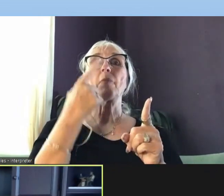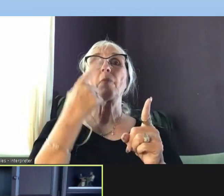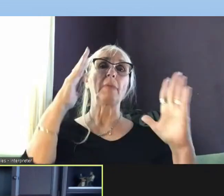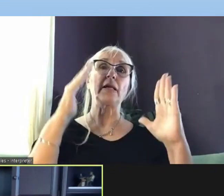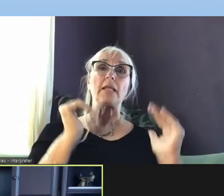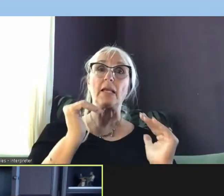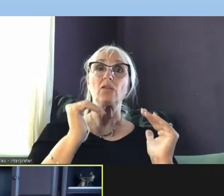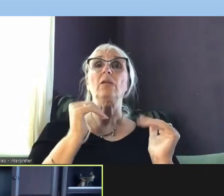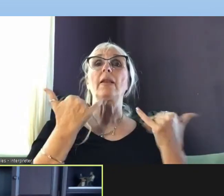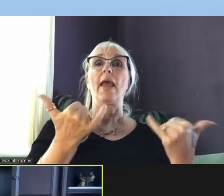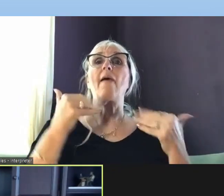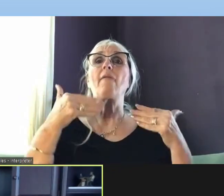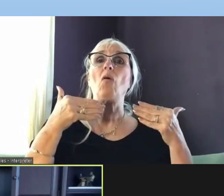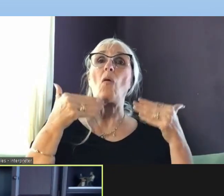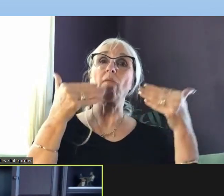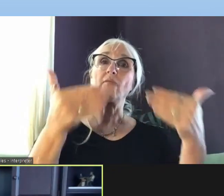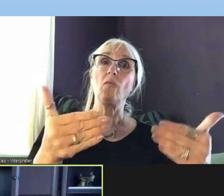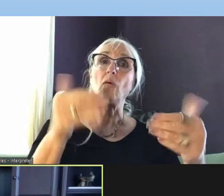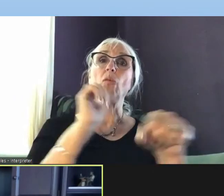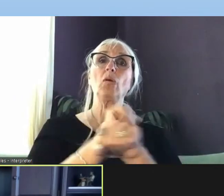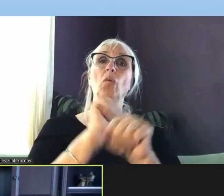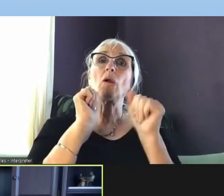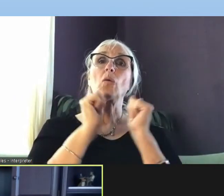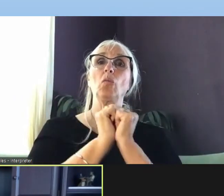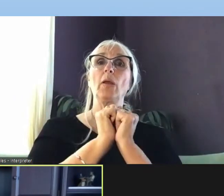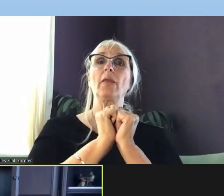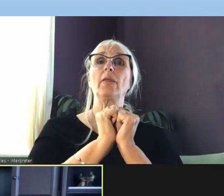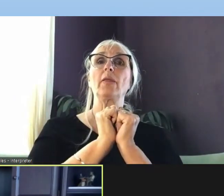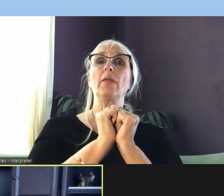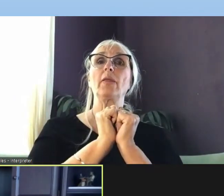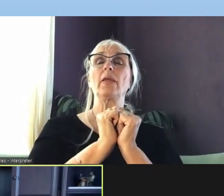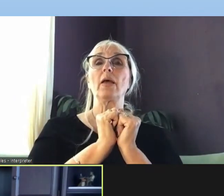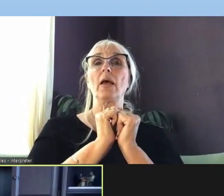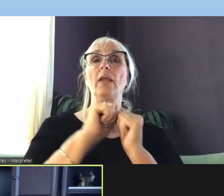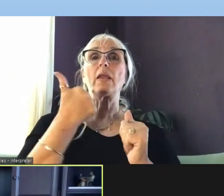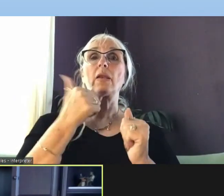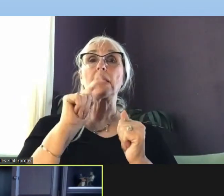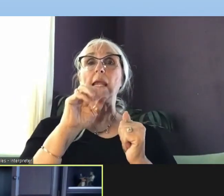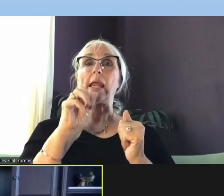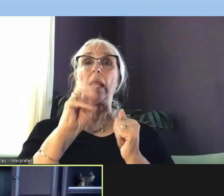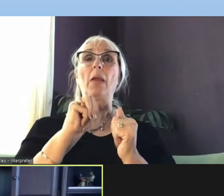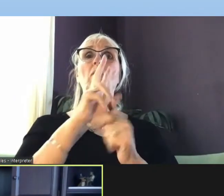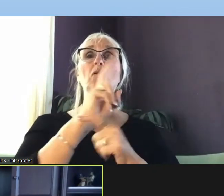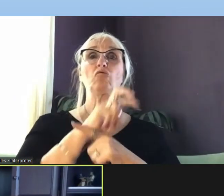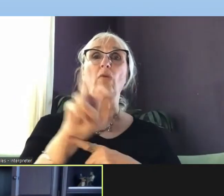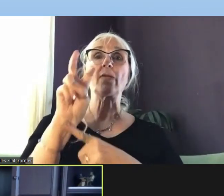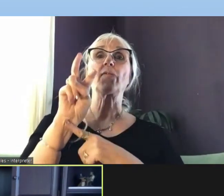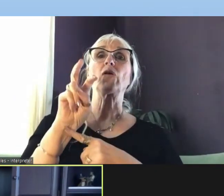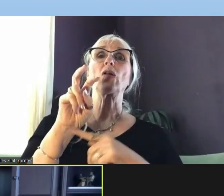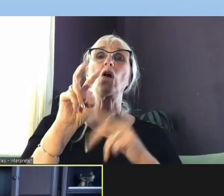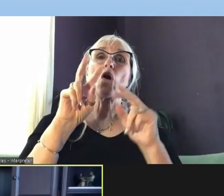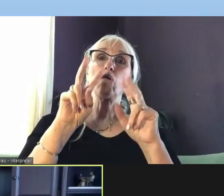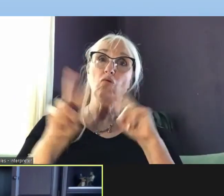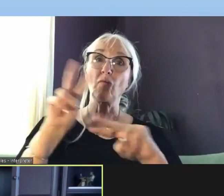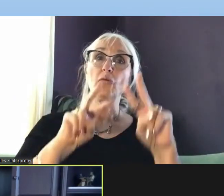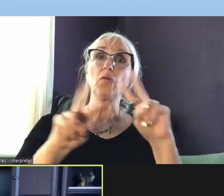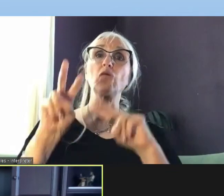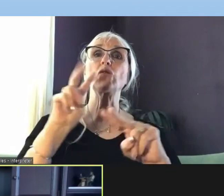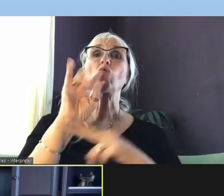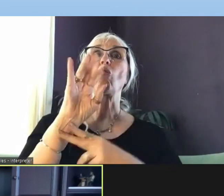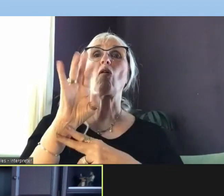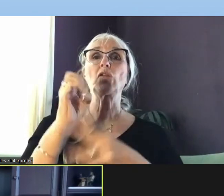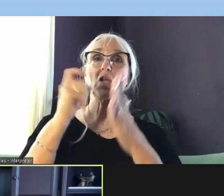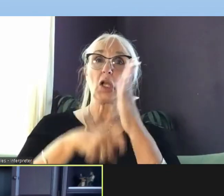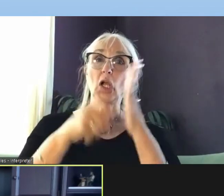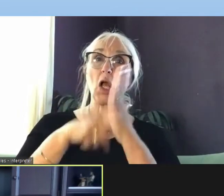Going forward, we worked with the implementation team that we've been transferred to. We reviewed the storage plans and costs again, and